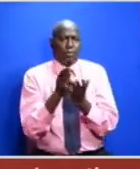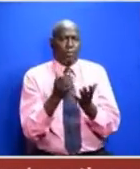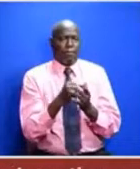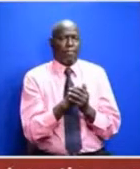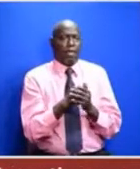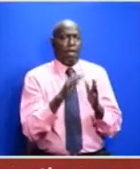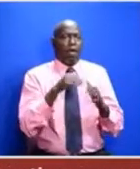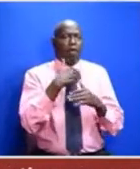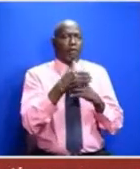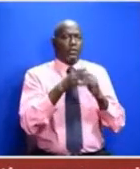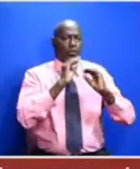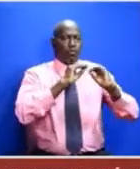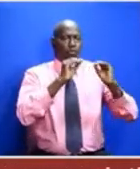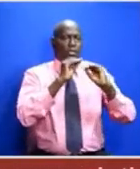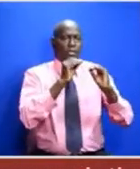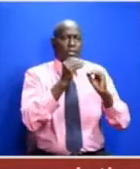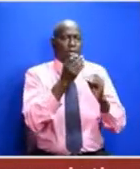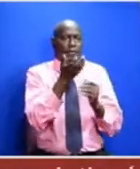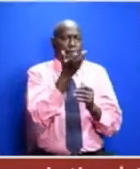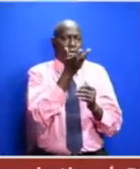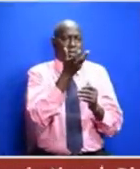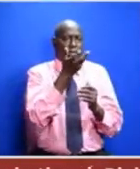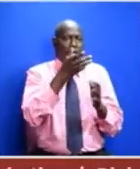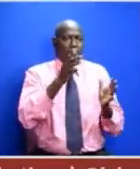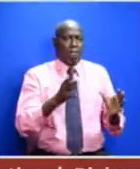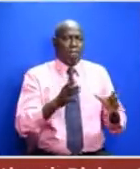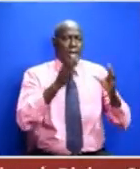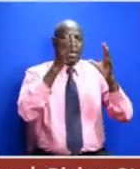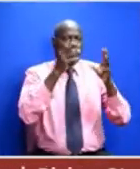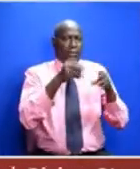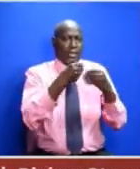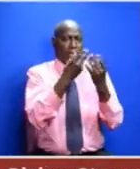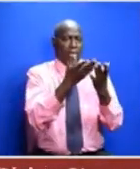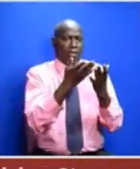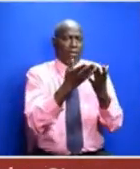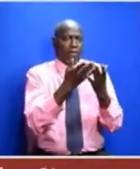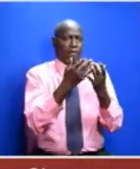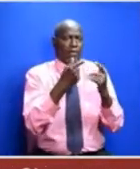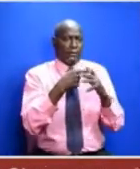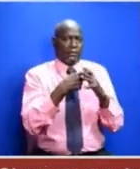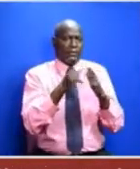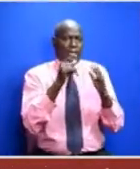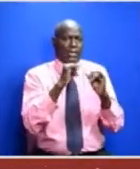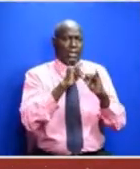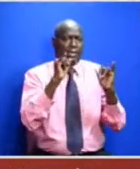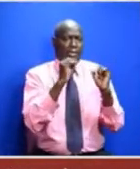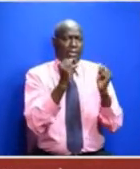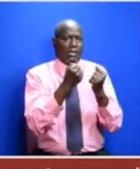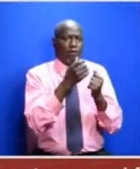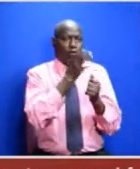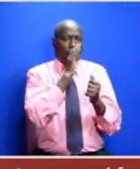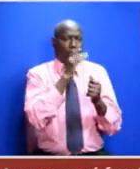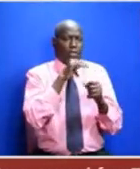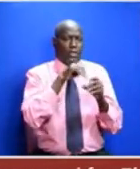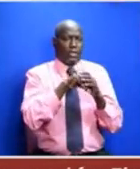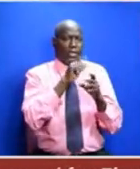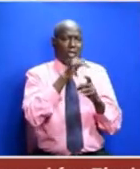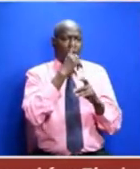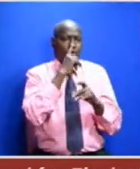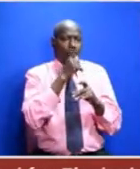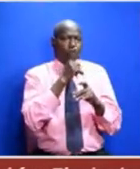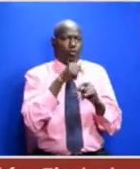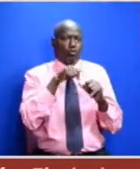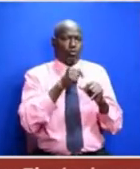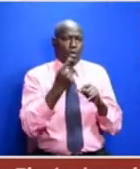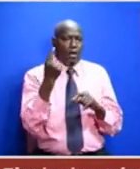the recipients are gifted the bucket filters, ready to begin a new journey of accessing clean, safe water in their home states. Leo